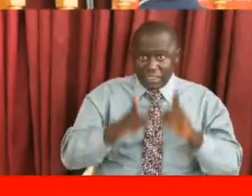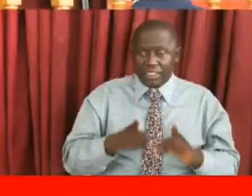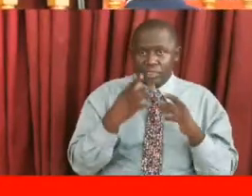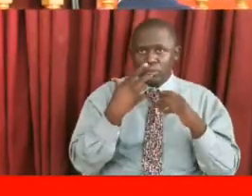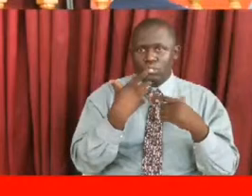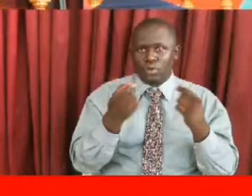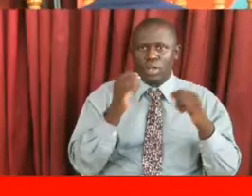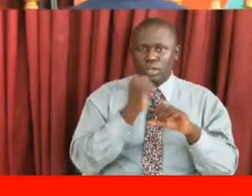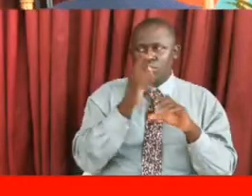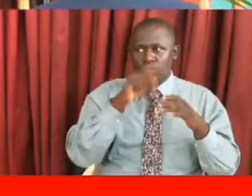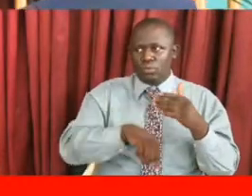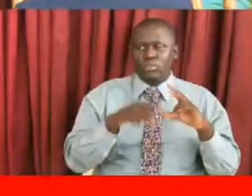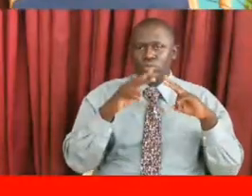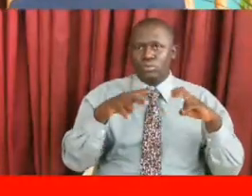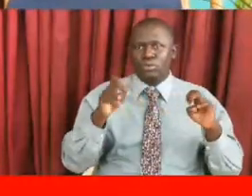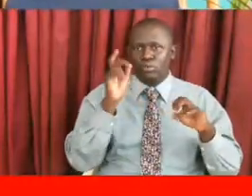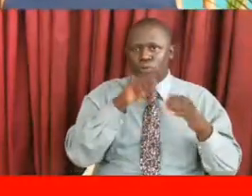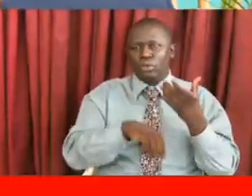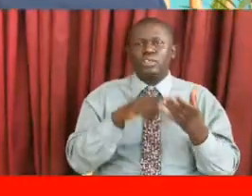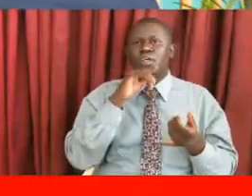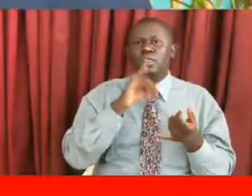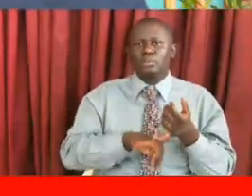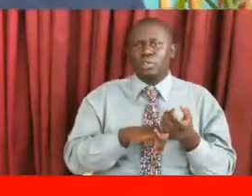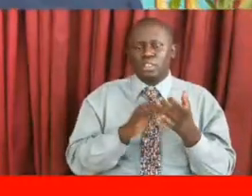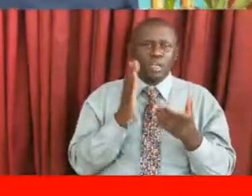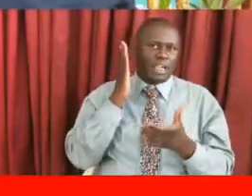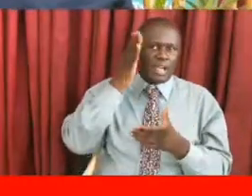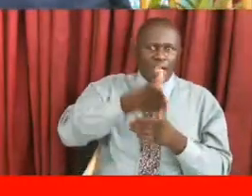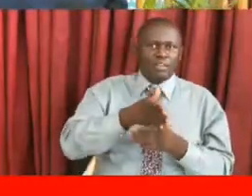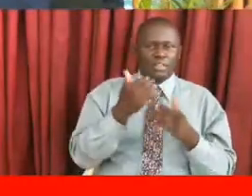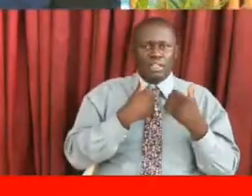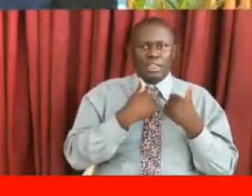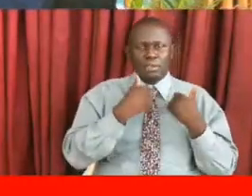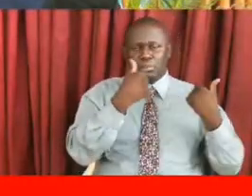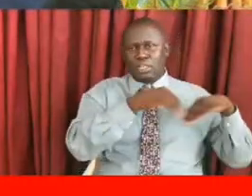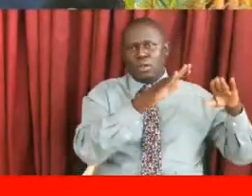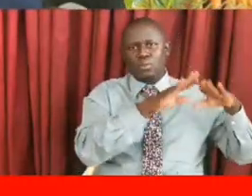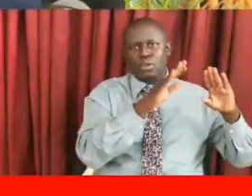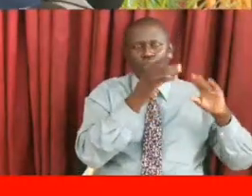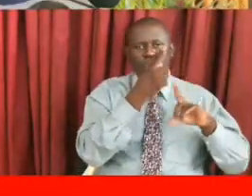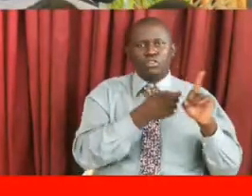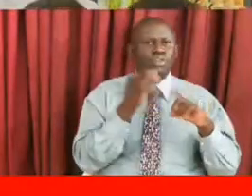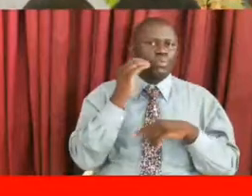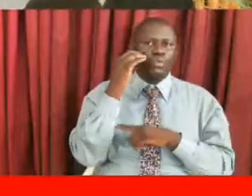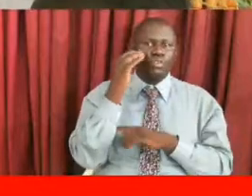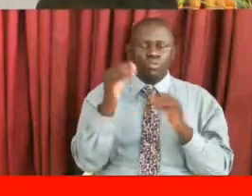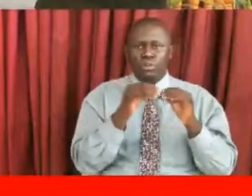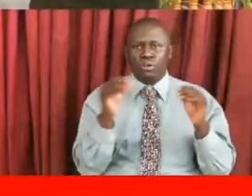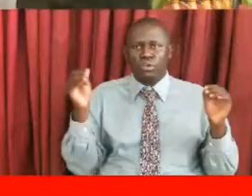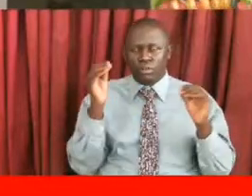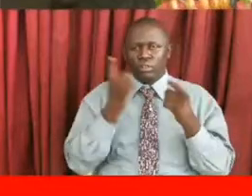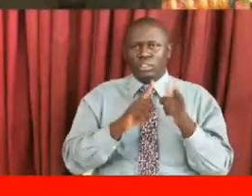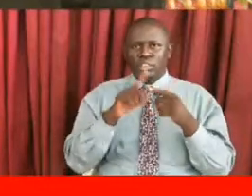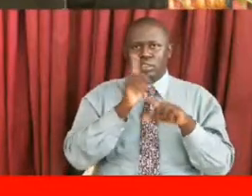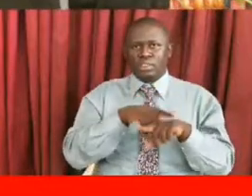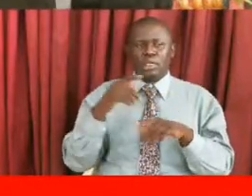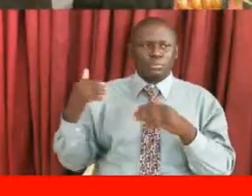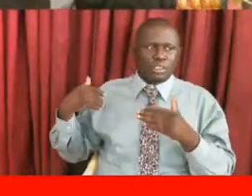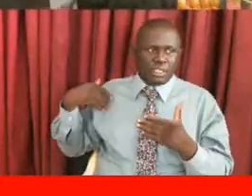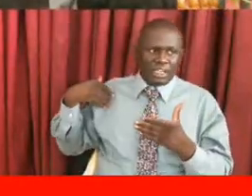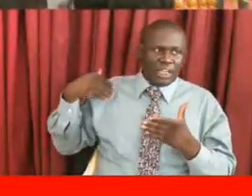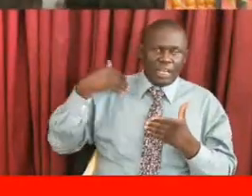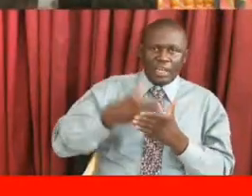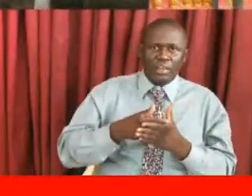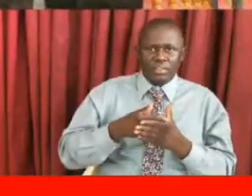husband after he had been away from home for so long and when she arrived to the city where they had